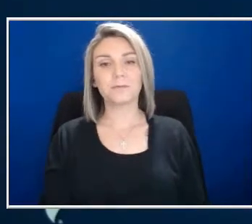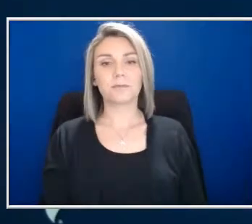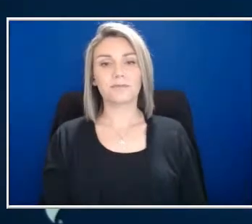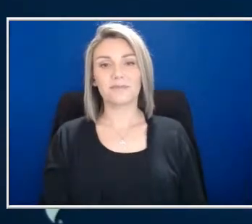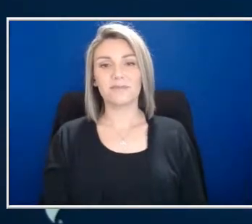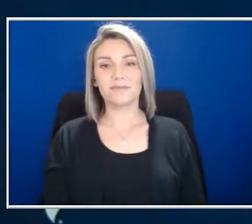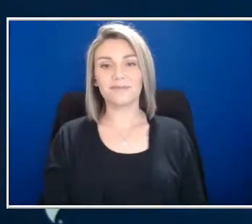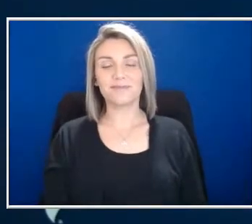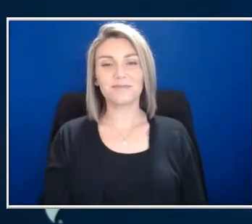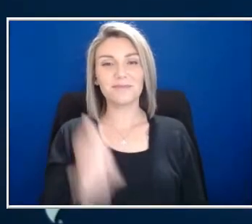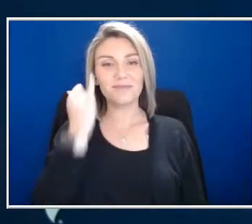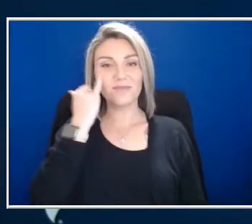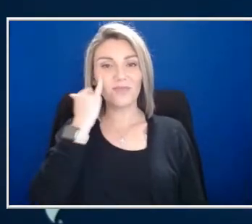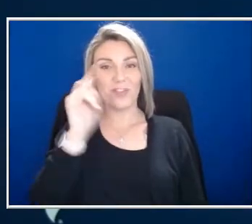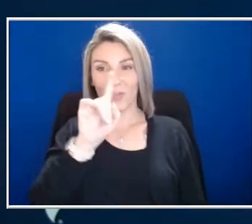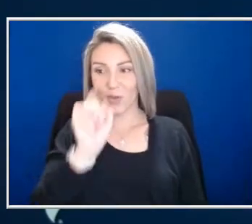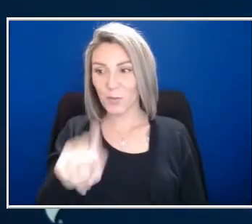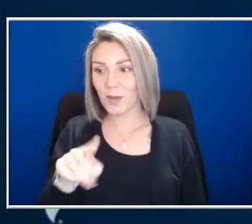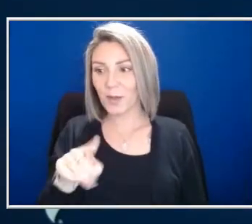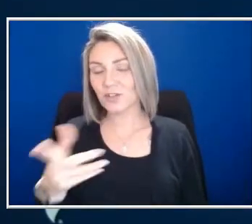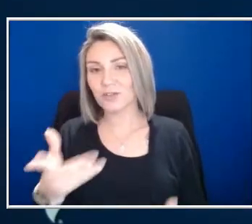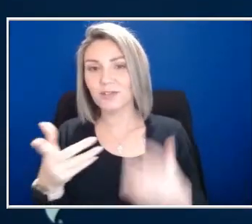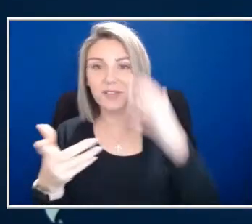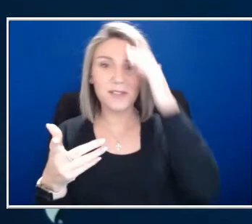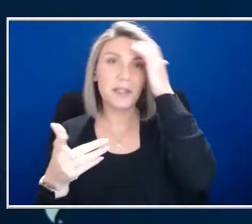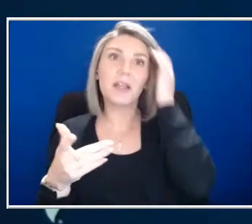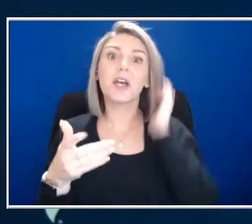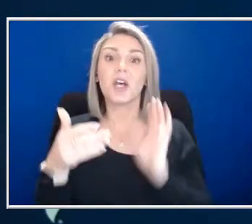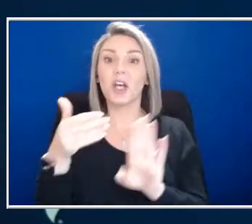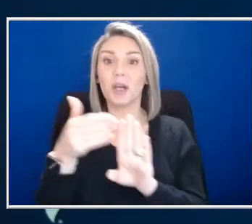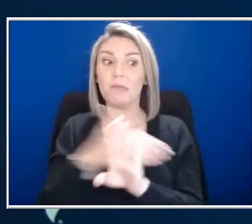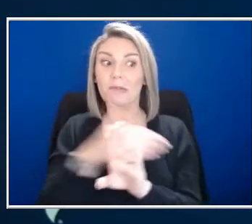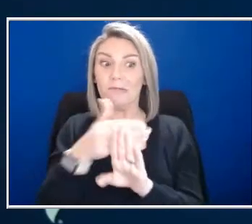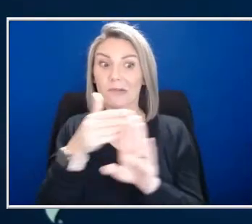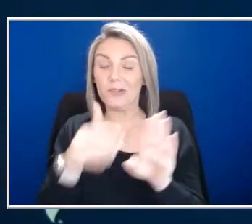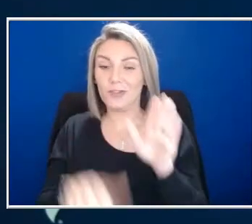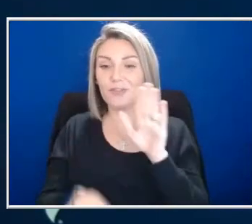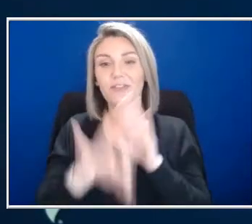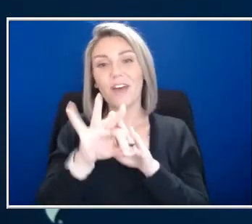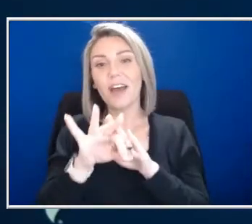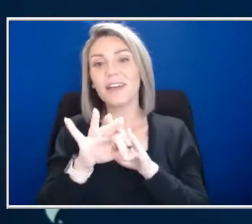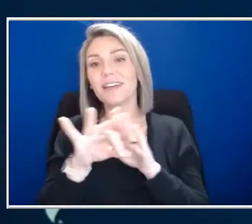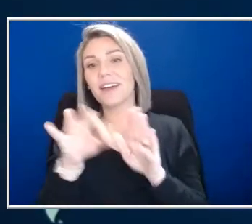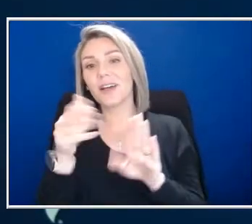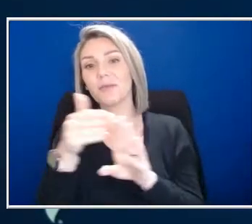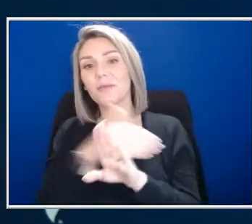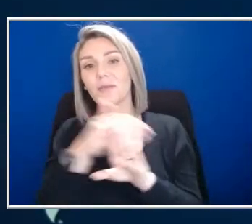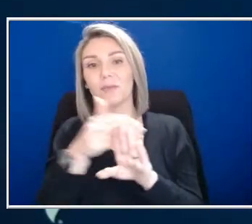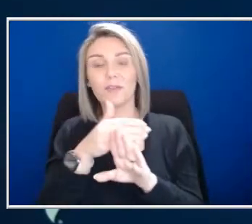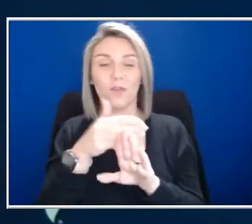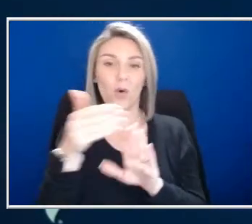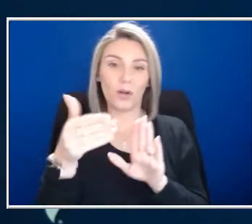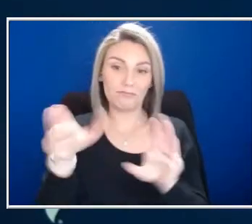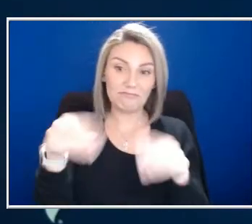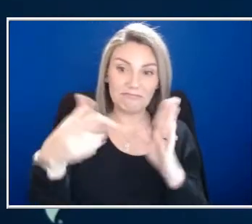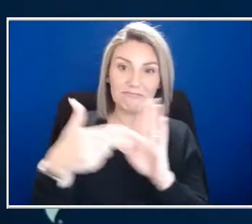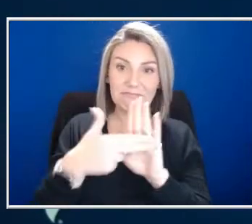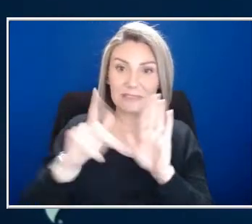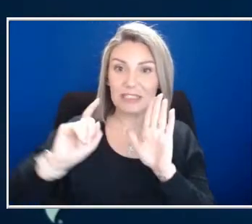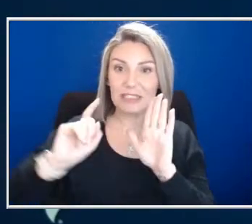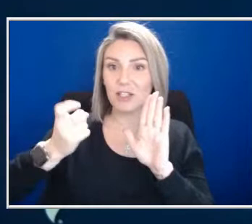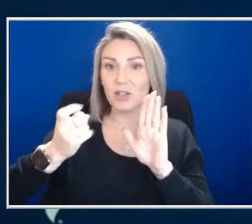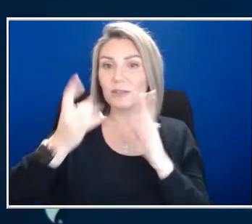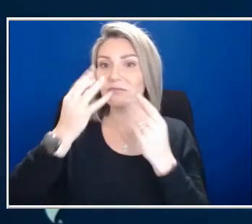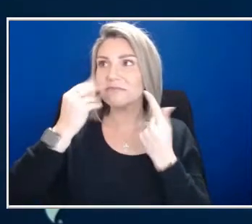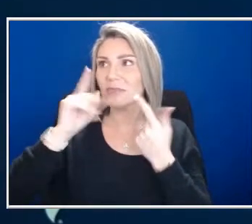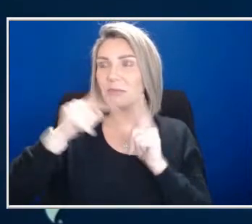if the question is before you find out, you know, before you're given the diagnosis, think about what am I going to